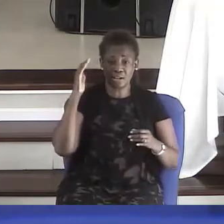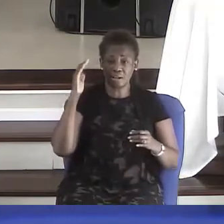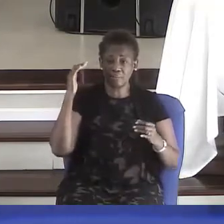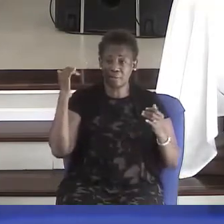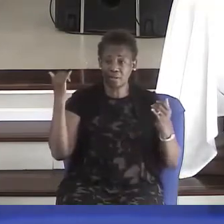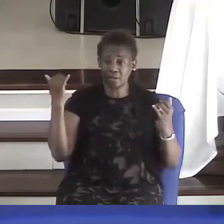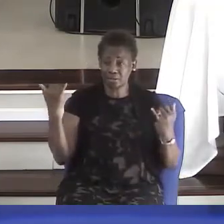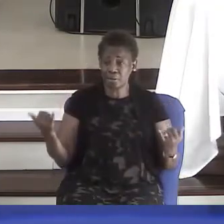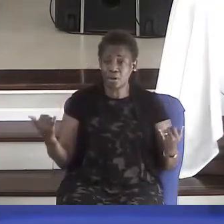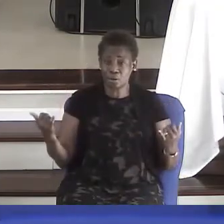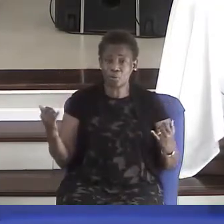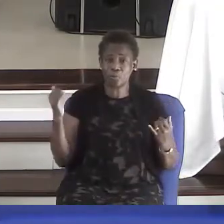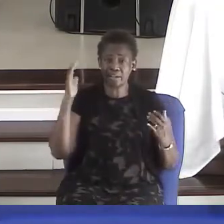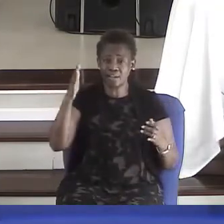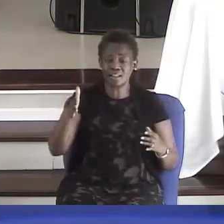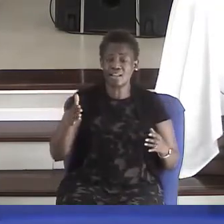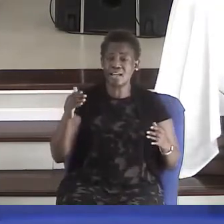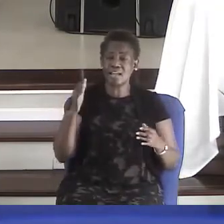beginning God.